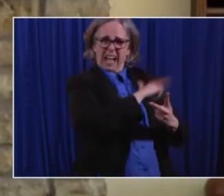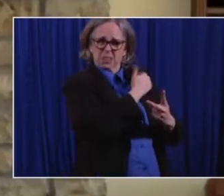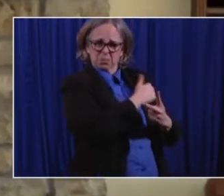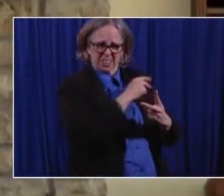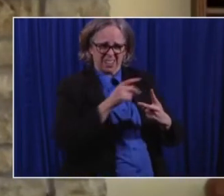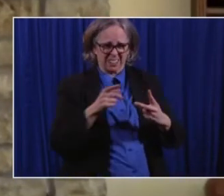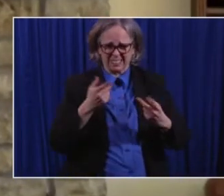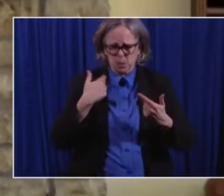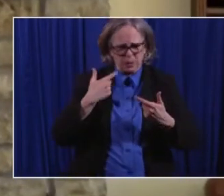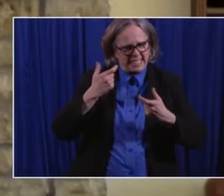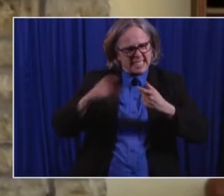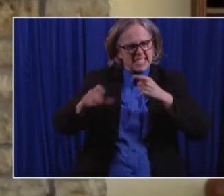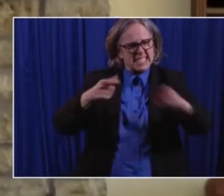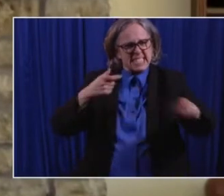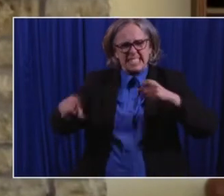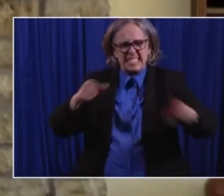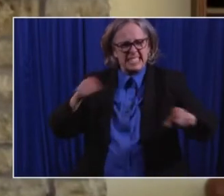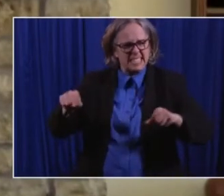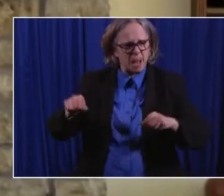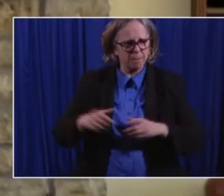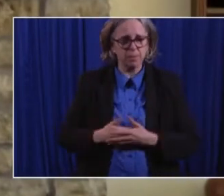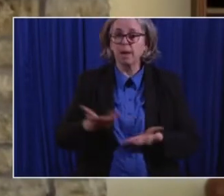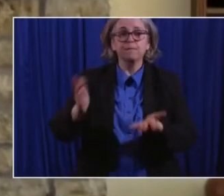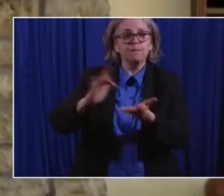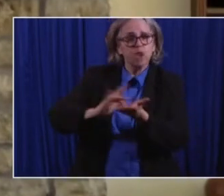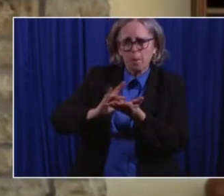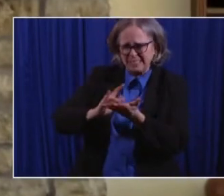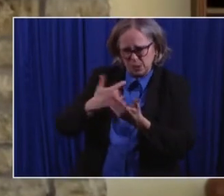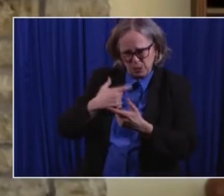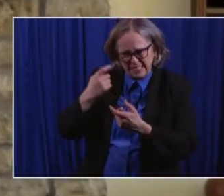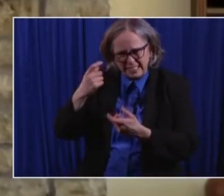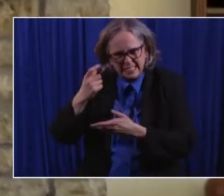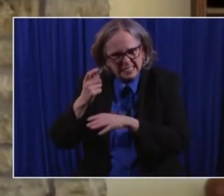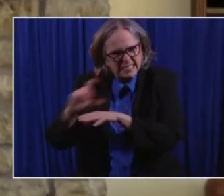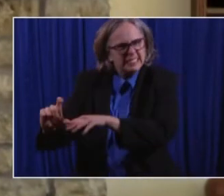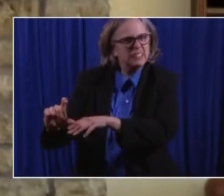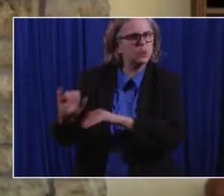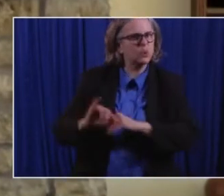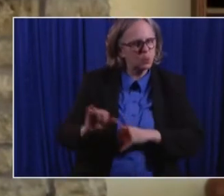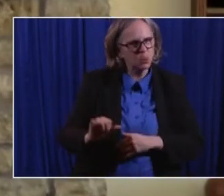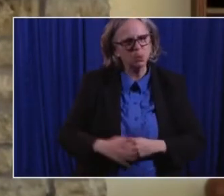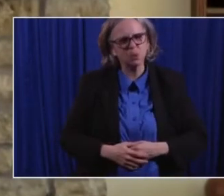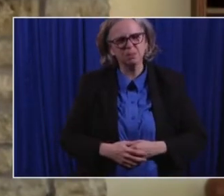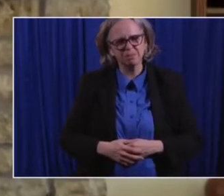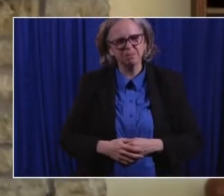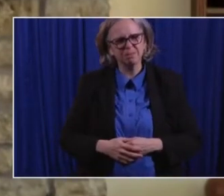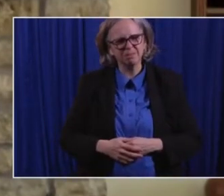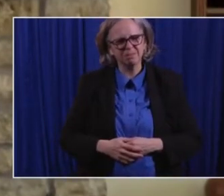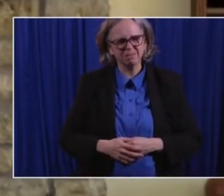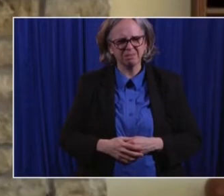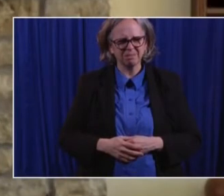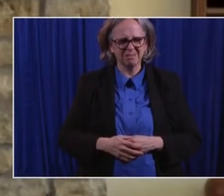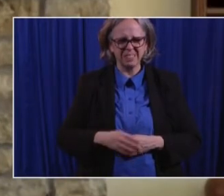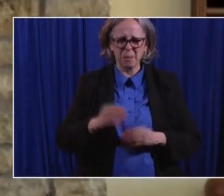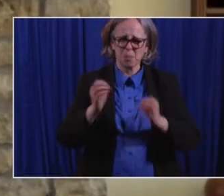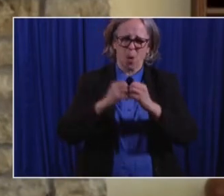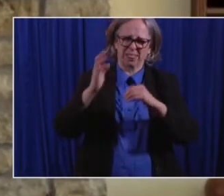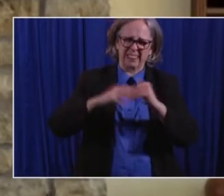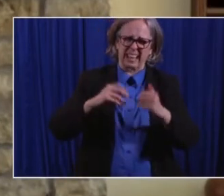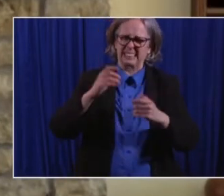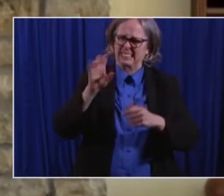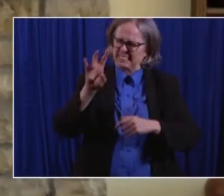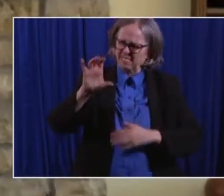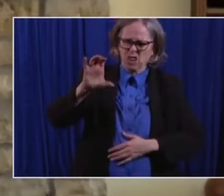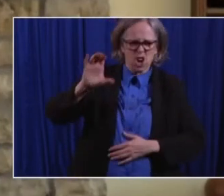We have our local pharmacies that are doing things. So we now have well over 700 locations, and